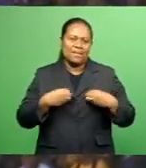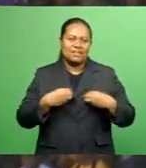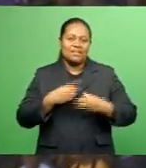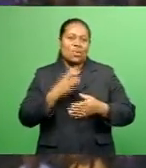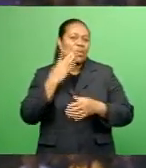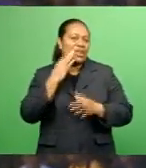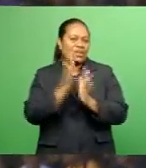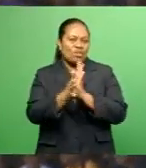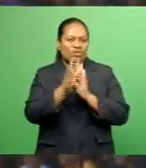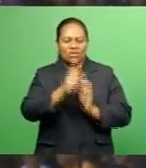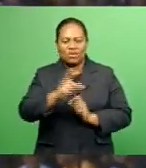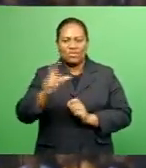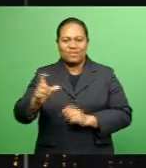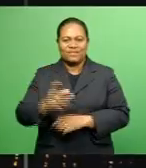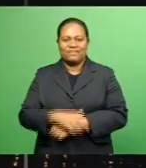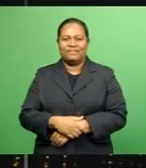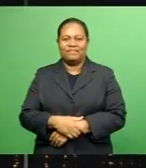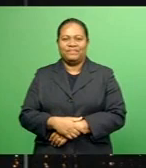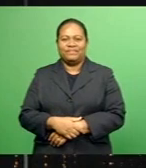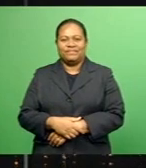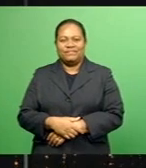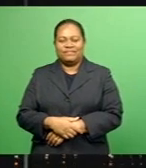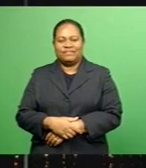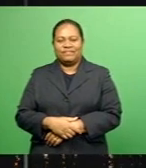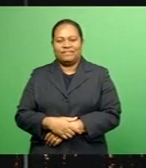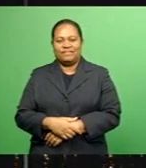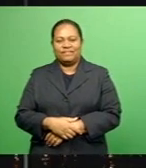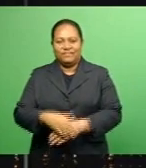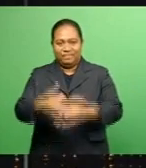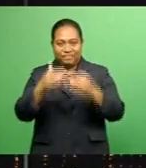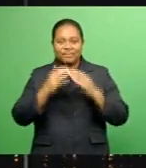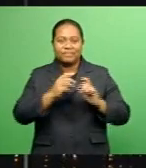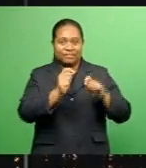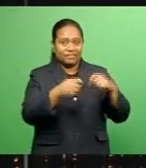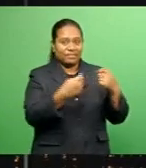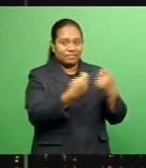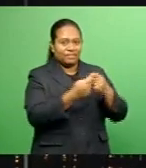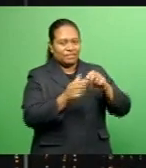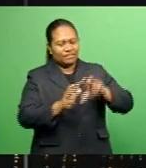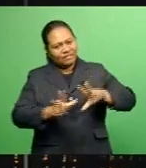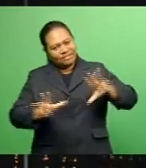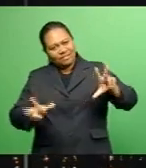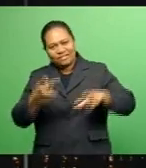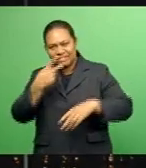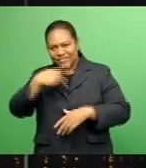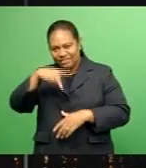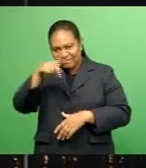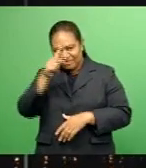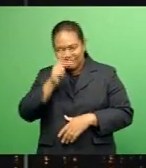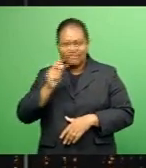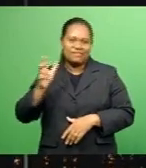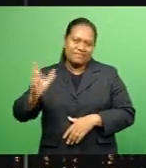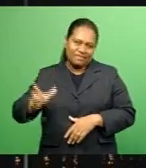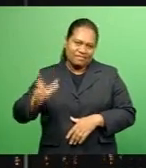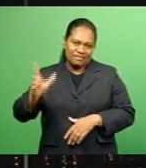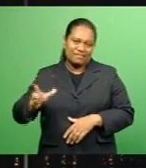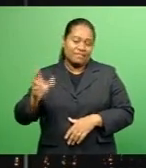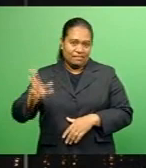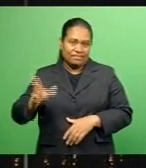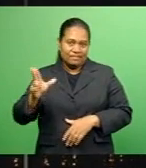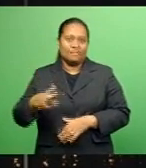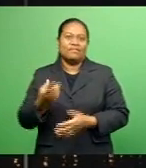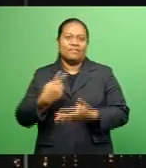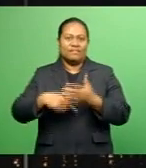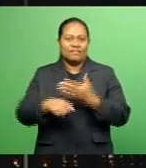Naikaso, FBC Sports. Teams from Vanua-Levu, Kadavu, Lau and Yasawa will get to rub